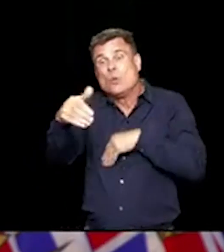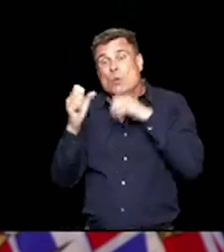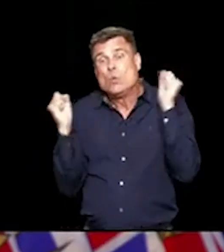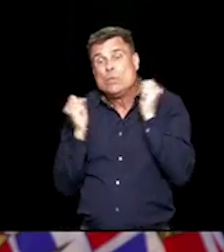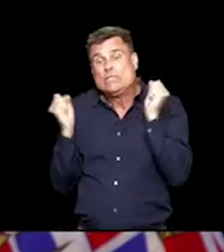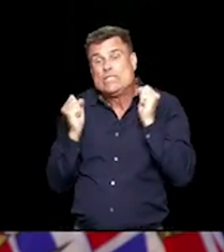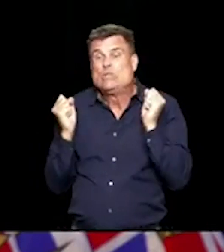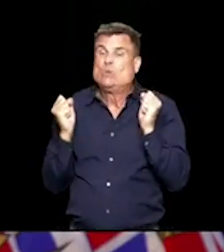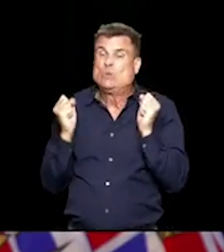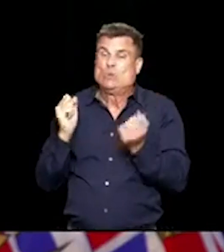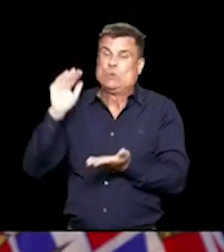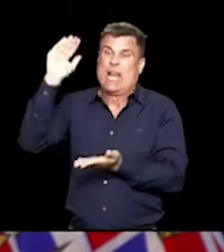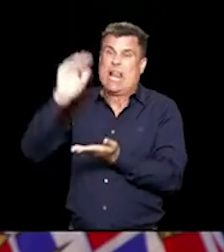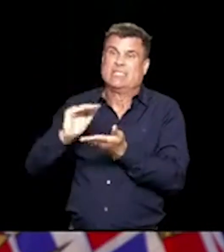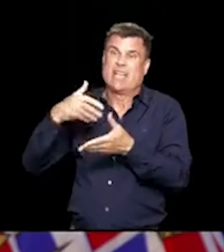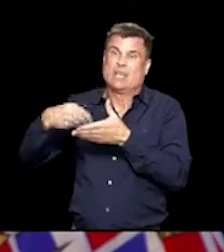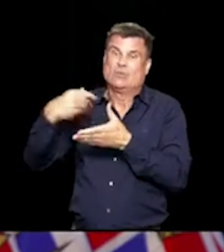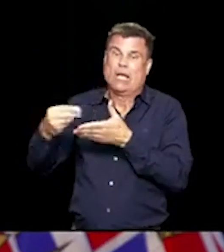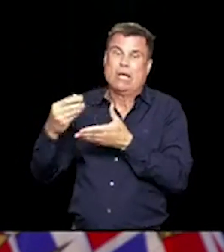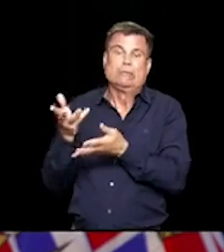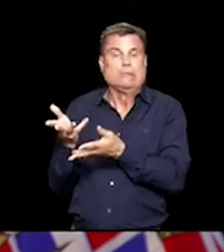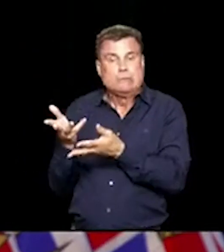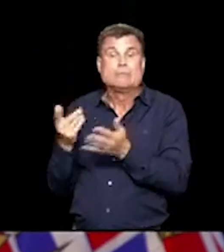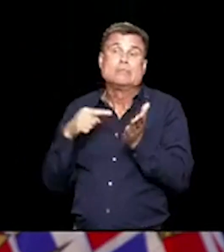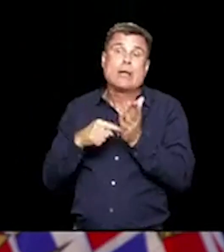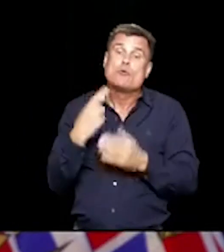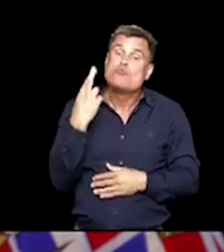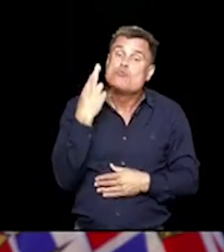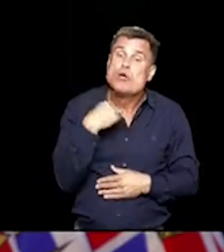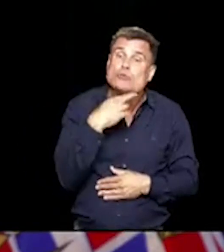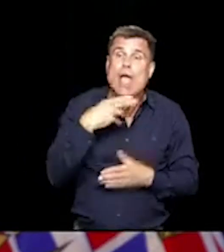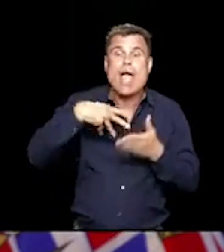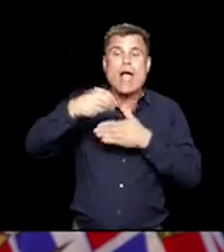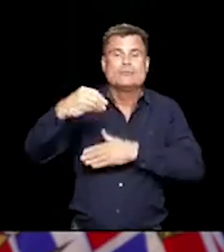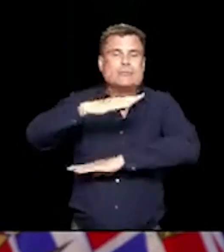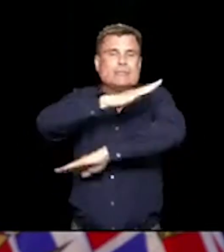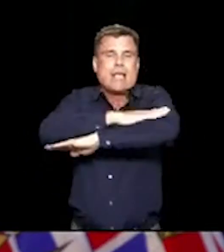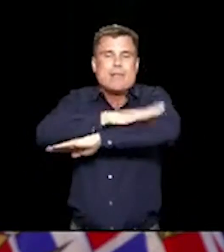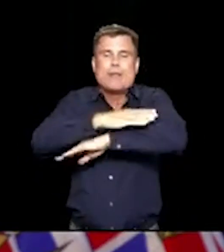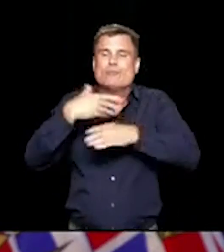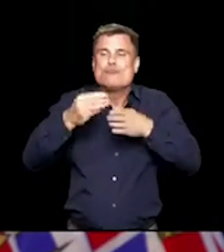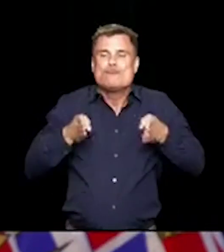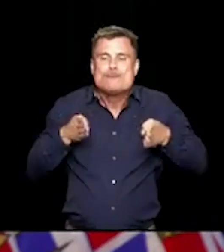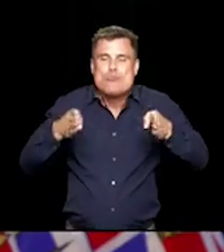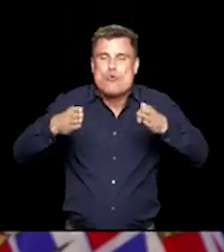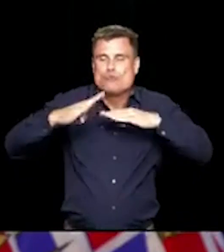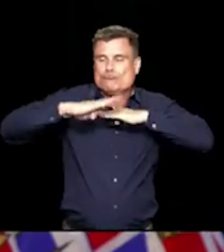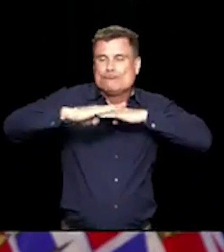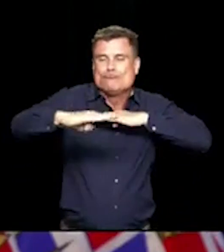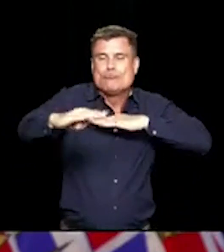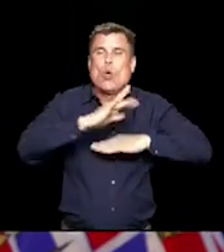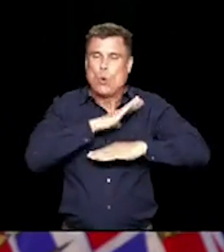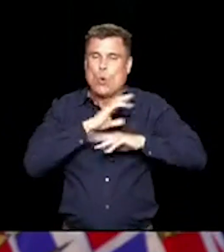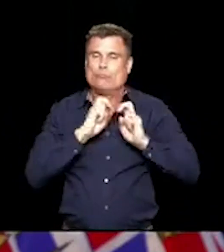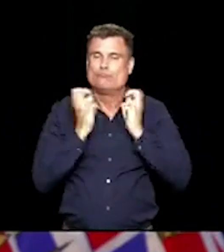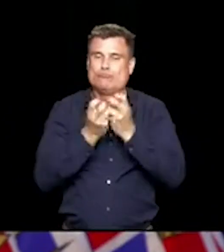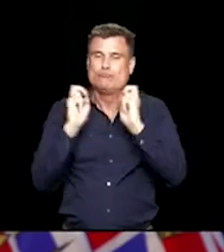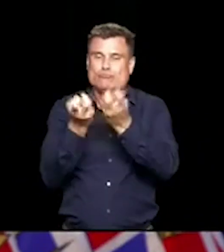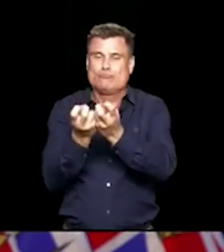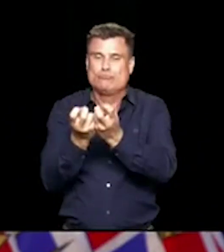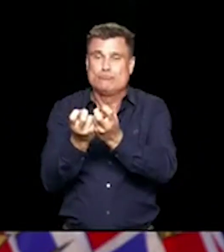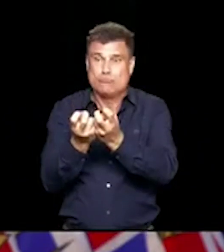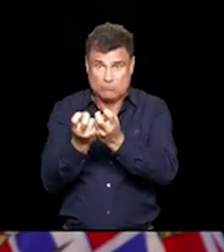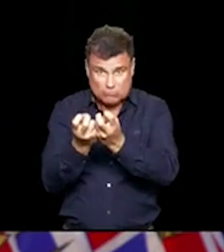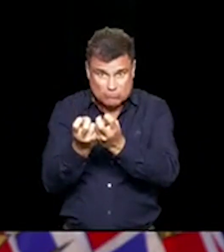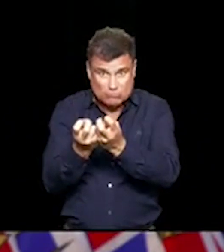able to spend time outdoors. And I'm thinking about restaurants with patios, some of the adaptations that we've had